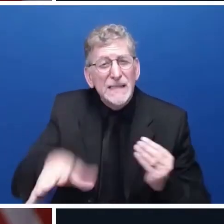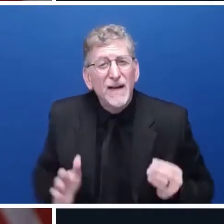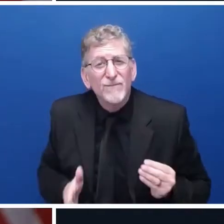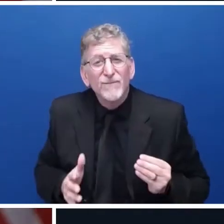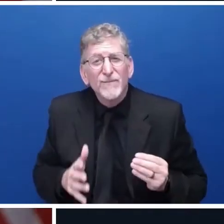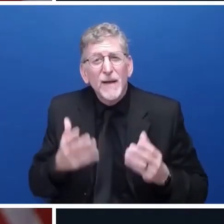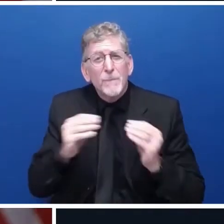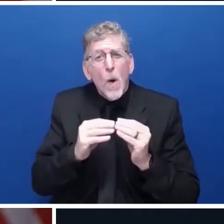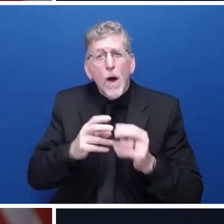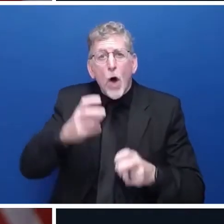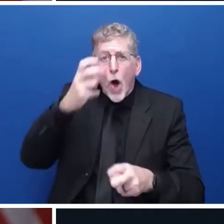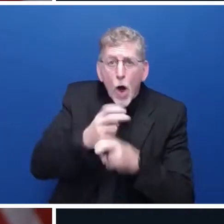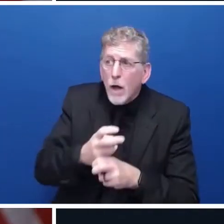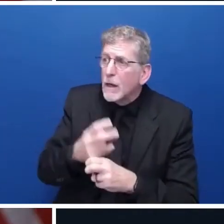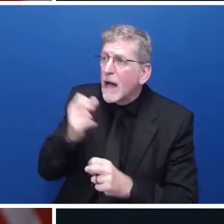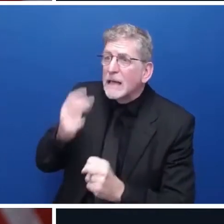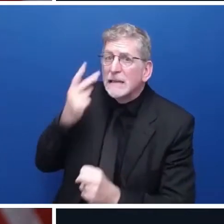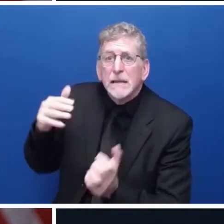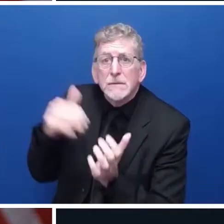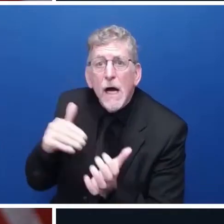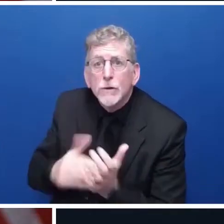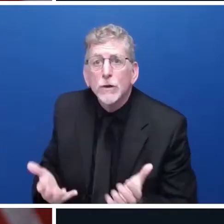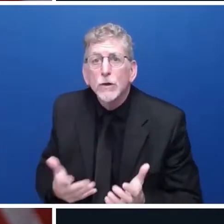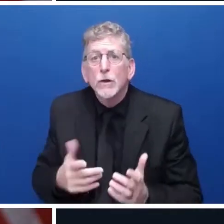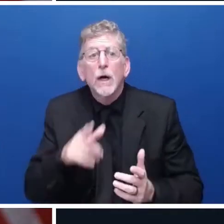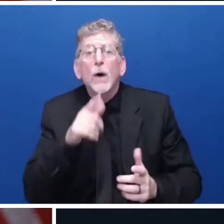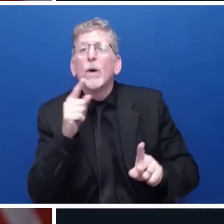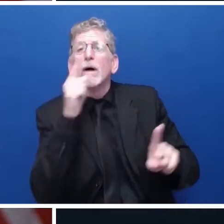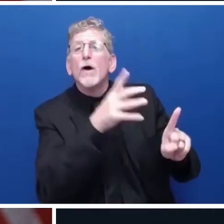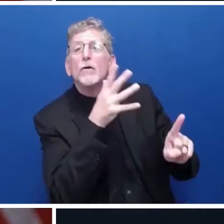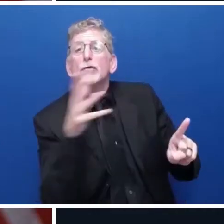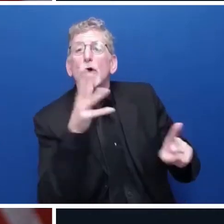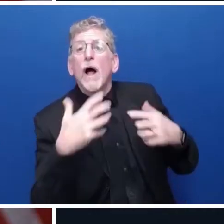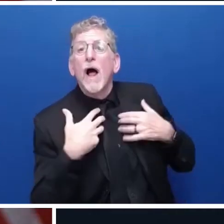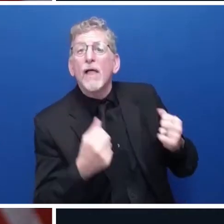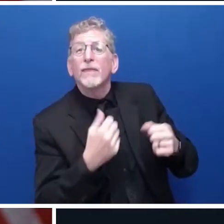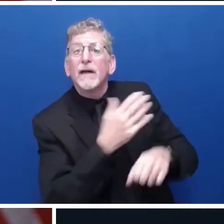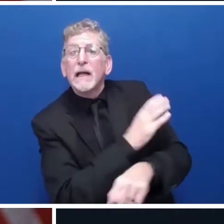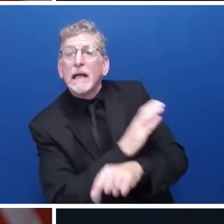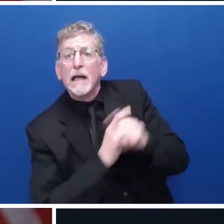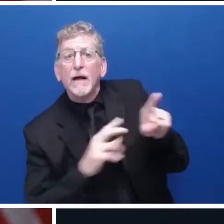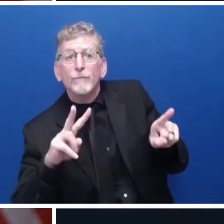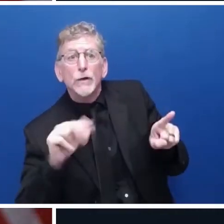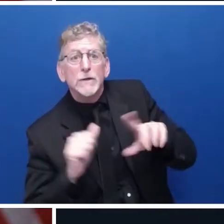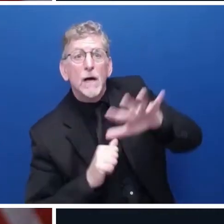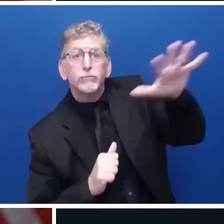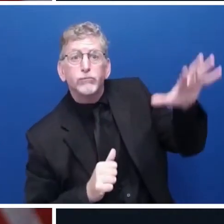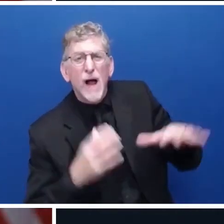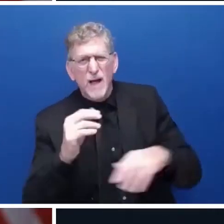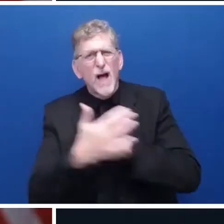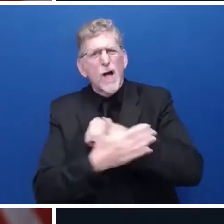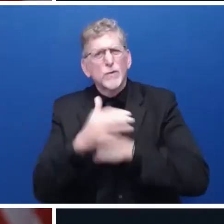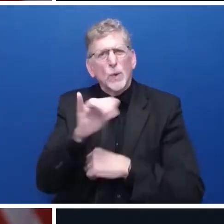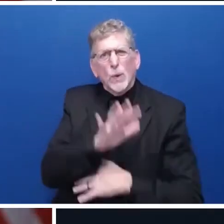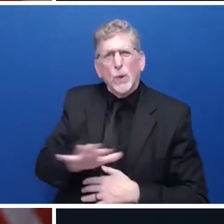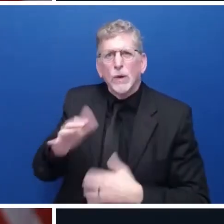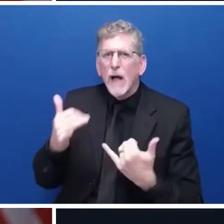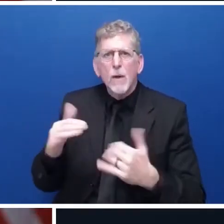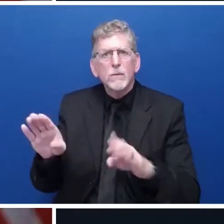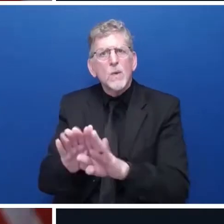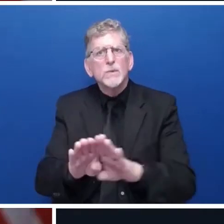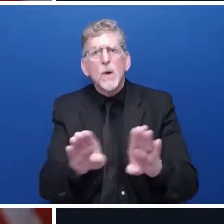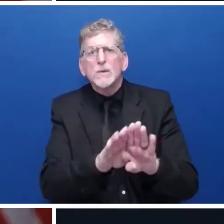the so-called One Big Beautiful Bill, championed by the president and Republicans in Congress. And tonight, the